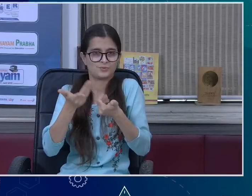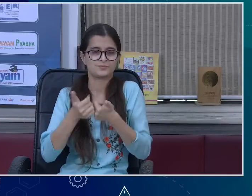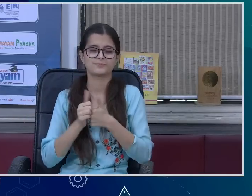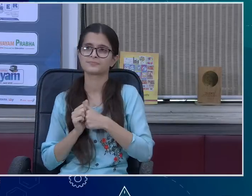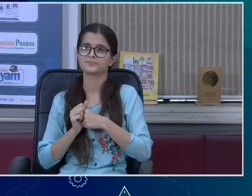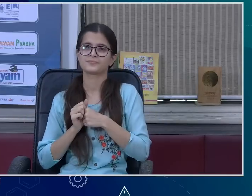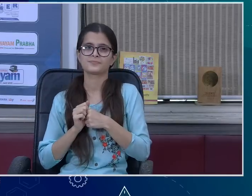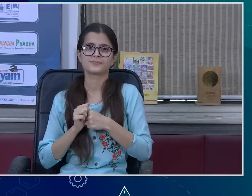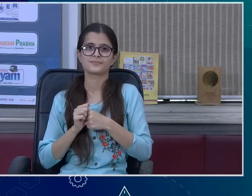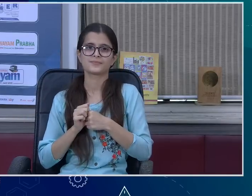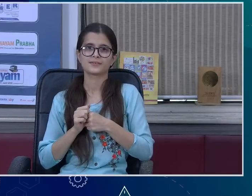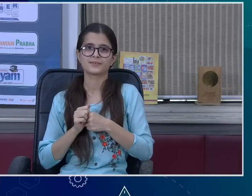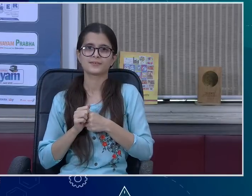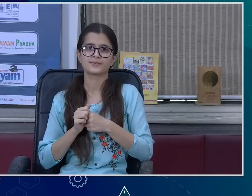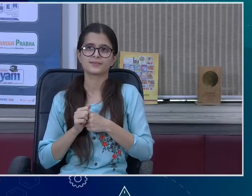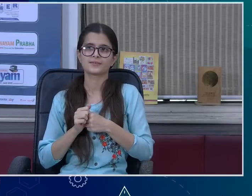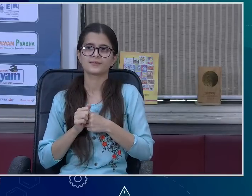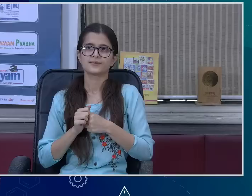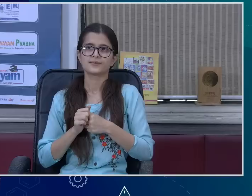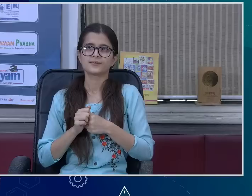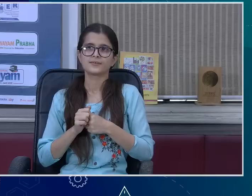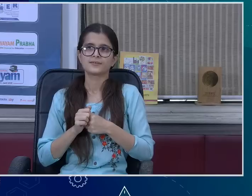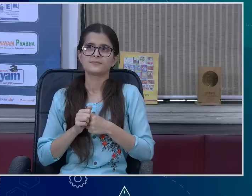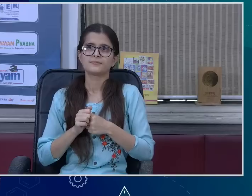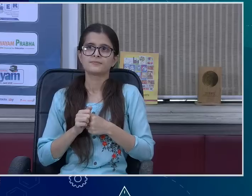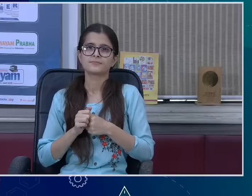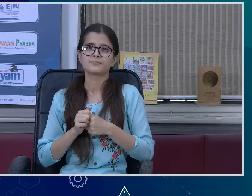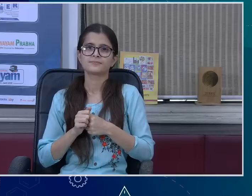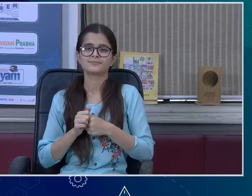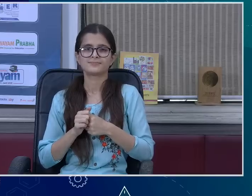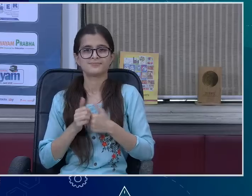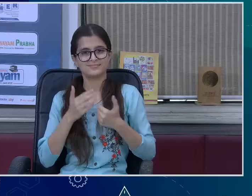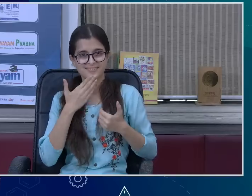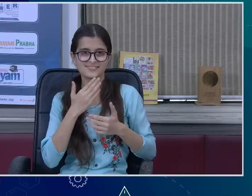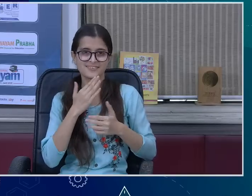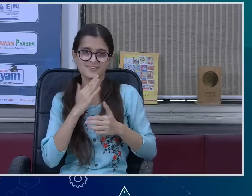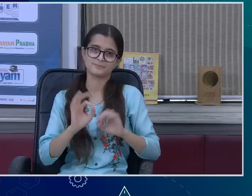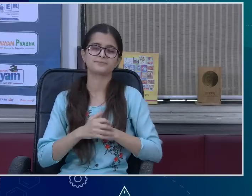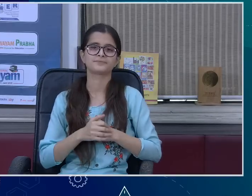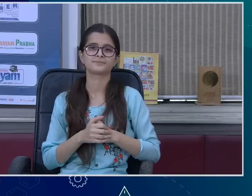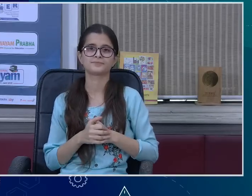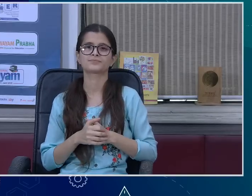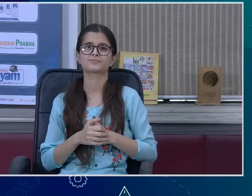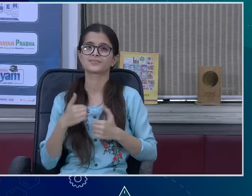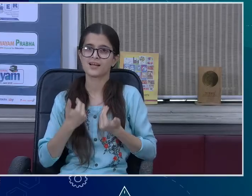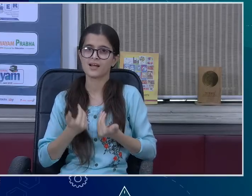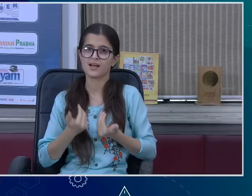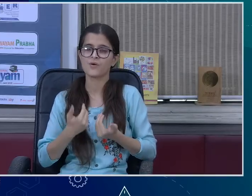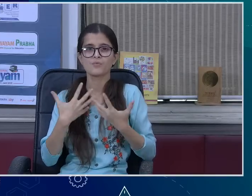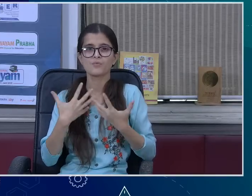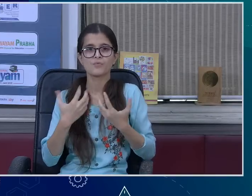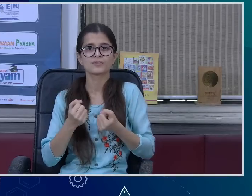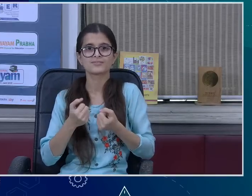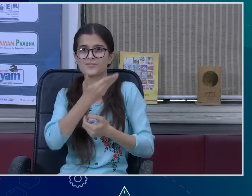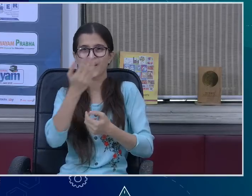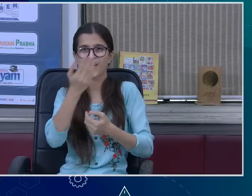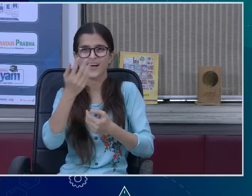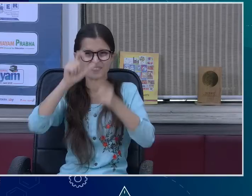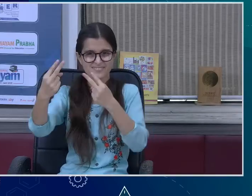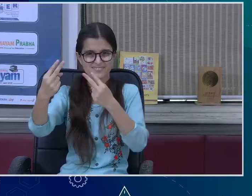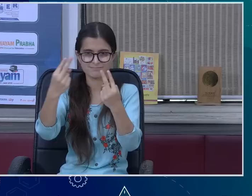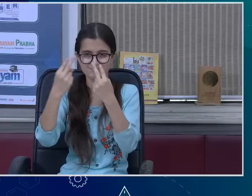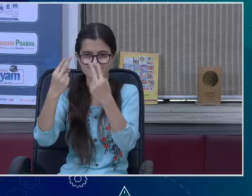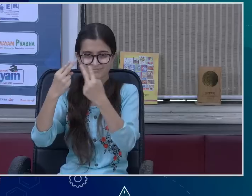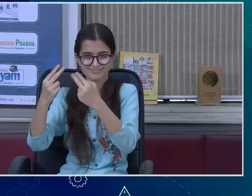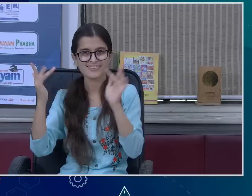Thank you so much for the opportunity. Thank you very much. Yeah. And I would like to thank all our viewers as well who